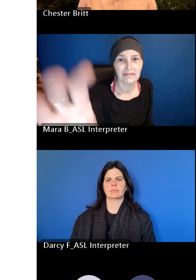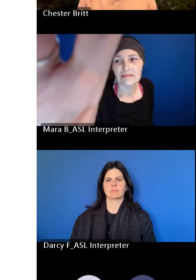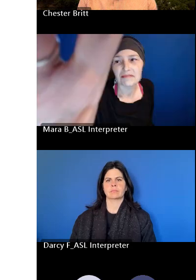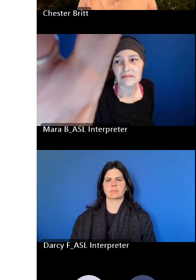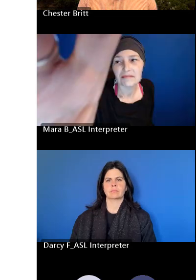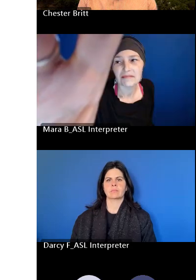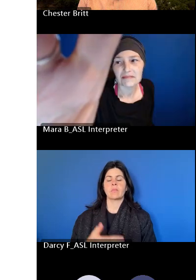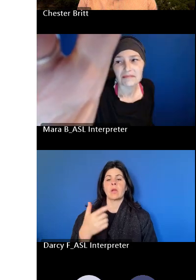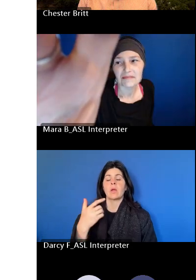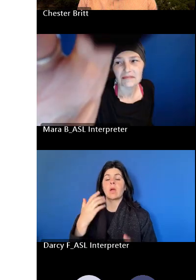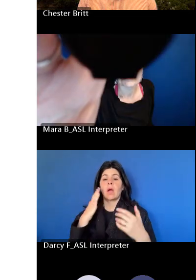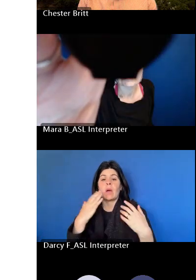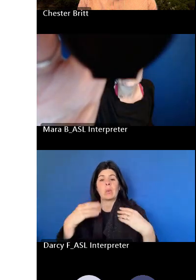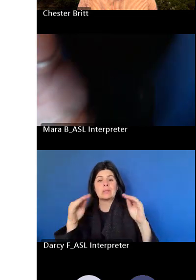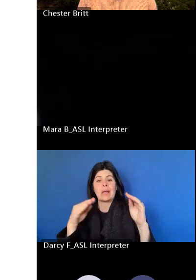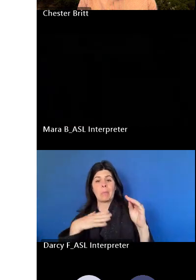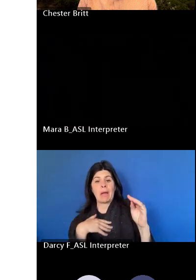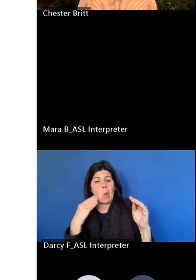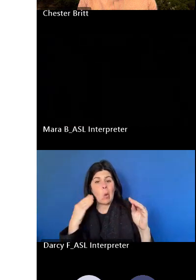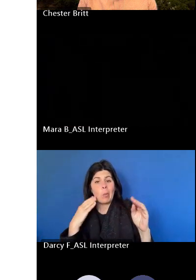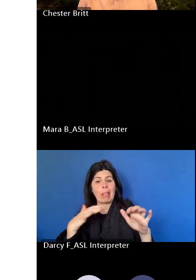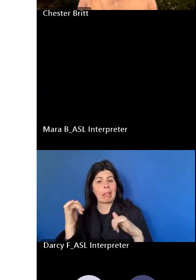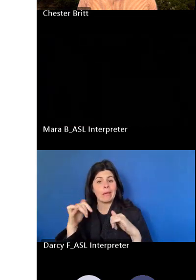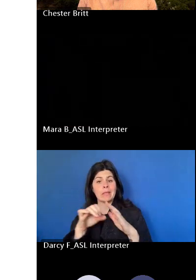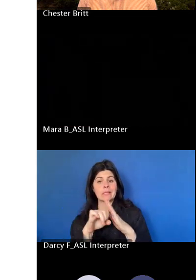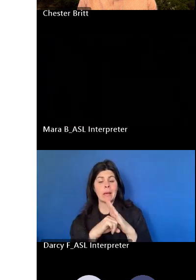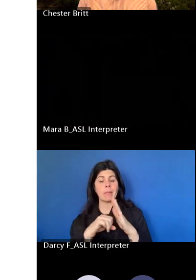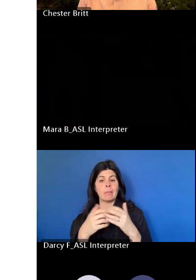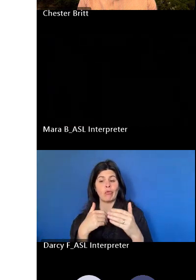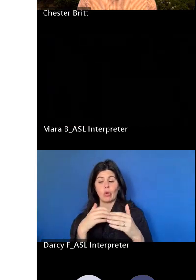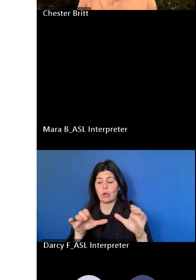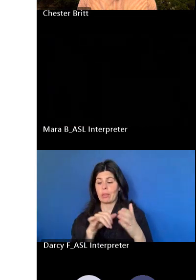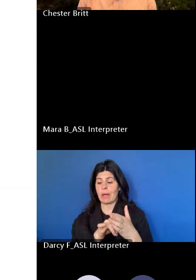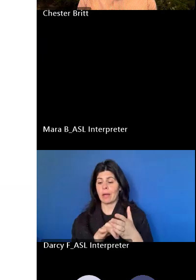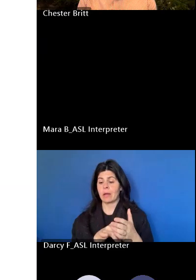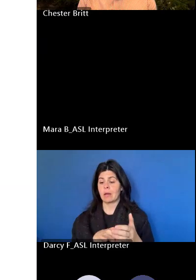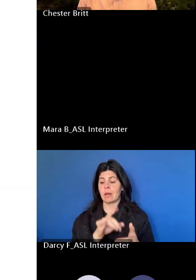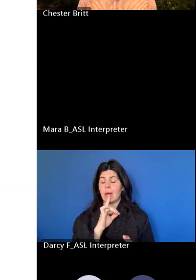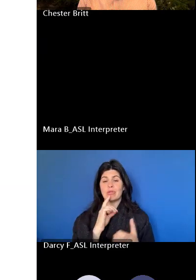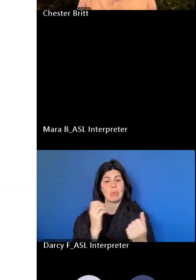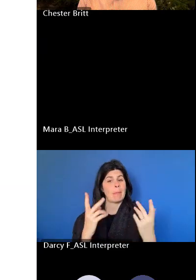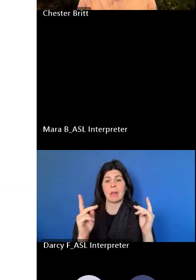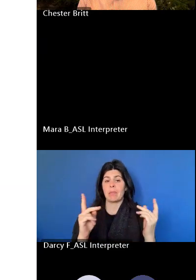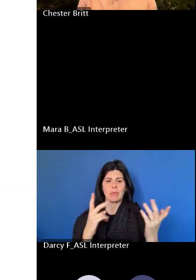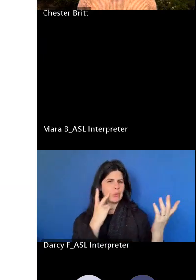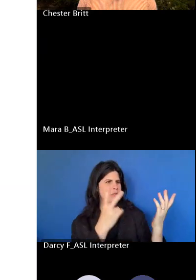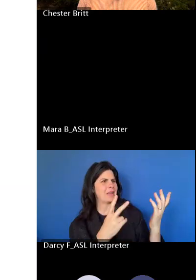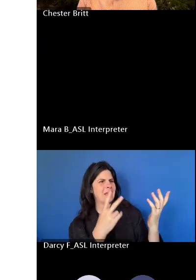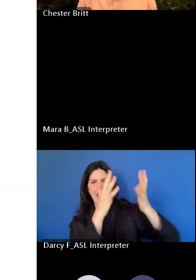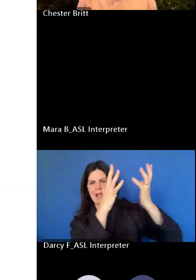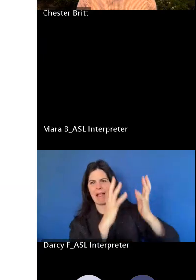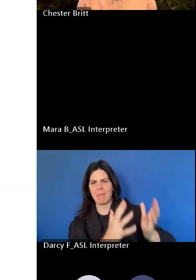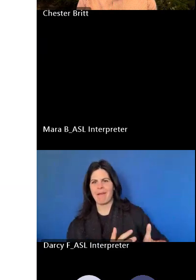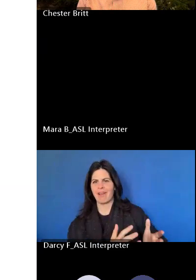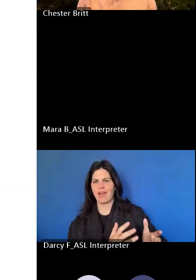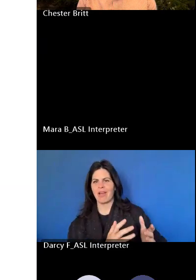out of the state before I do that. And I'm sure many people feel that way. If you see all the hand clapping, all the hearts, we are so